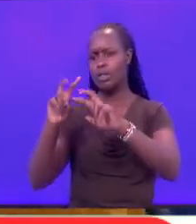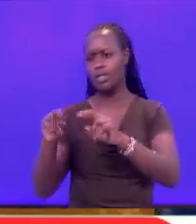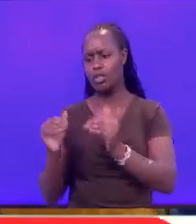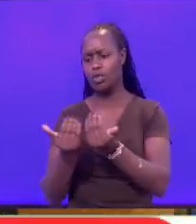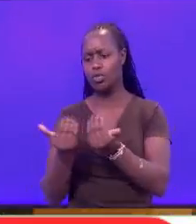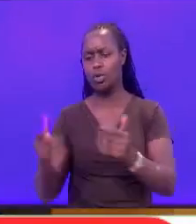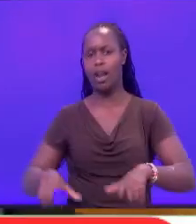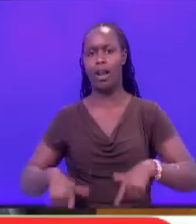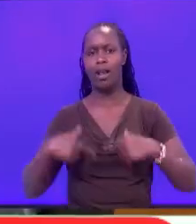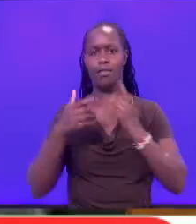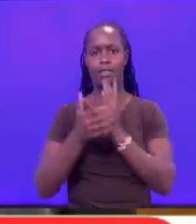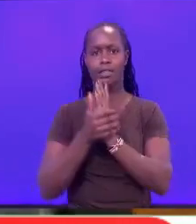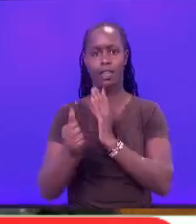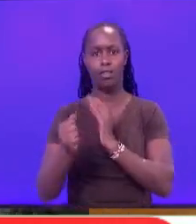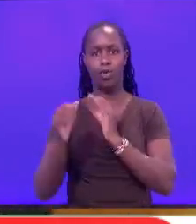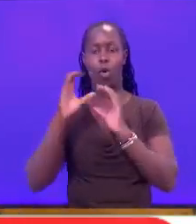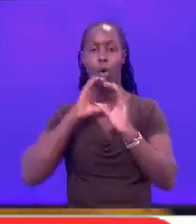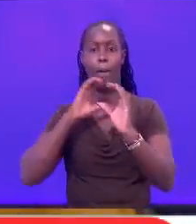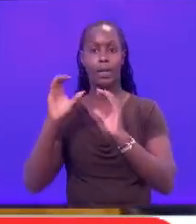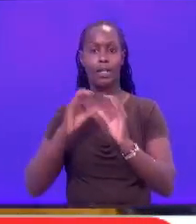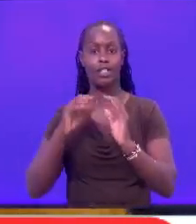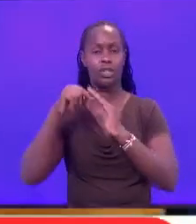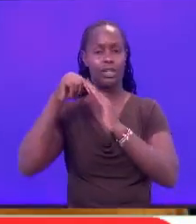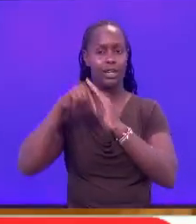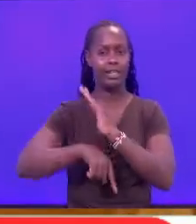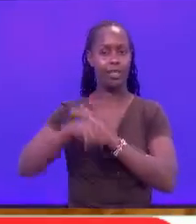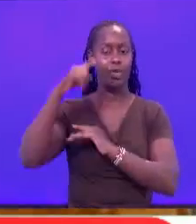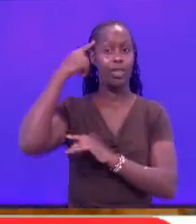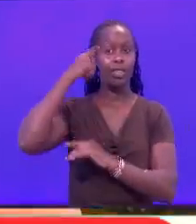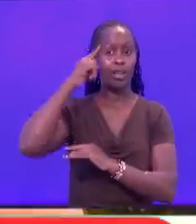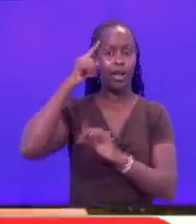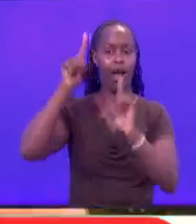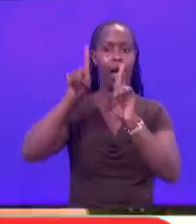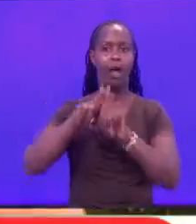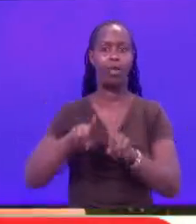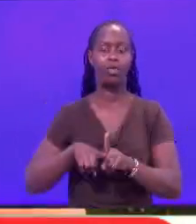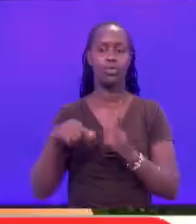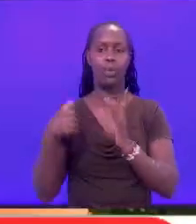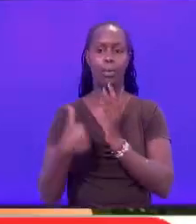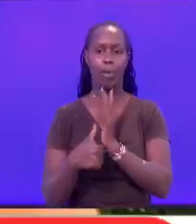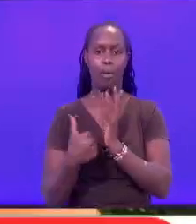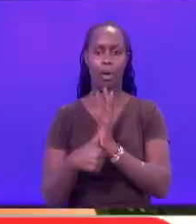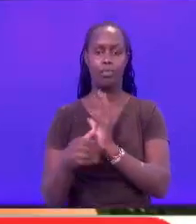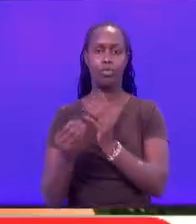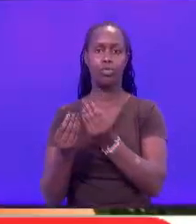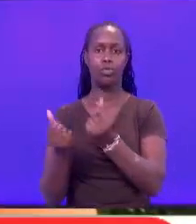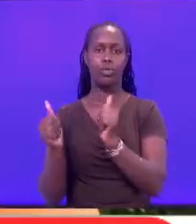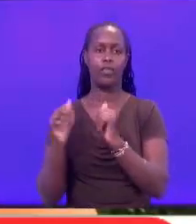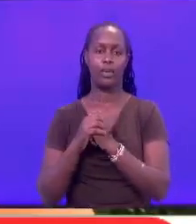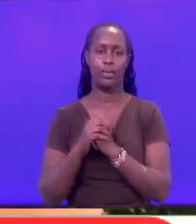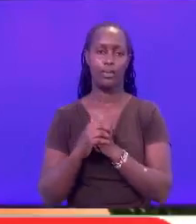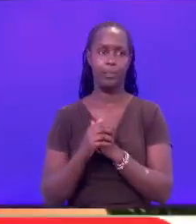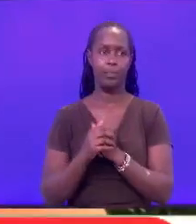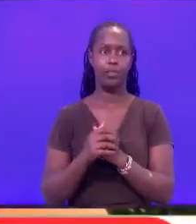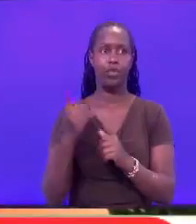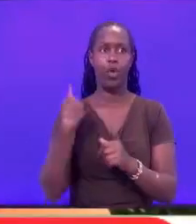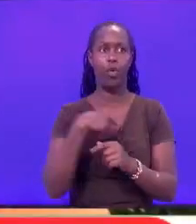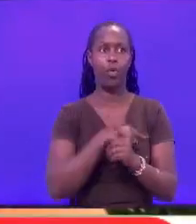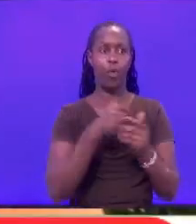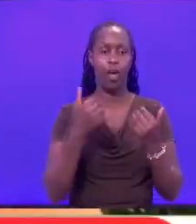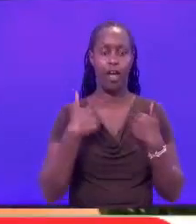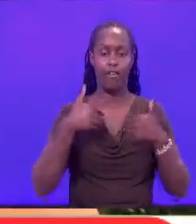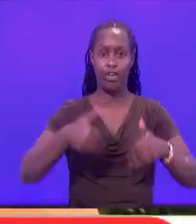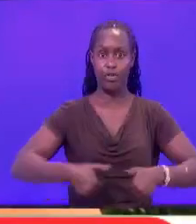including communication, critical thinking, and problem solving. The energy and the resource we have in our youth in